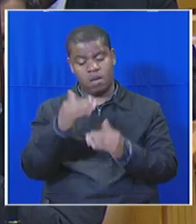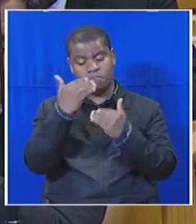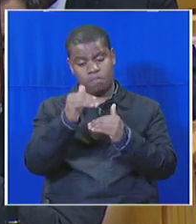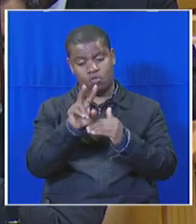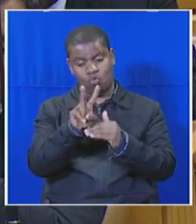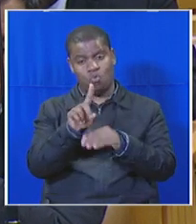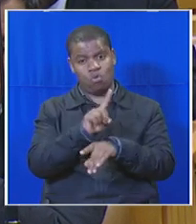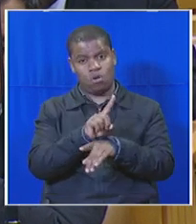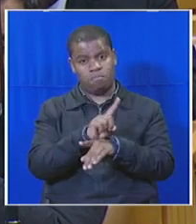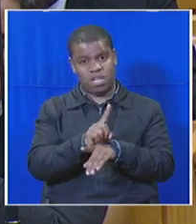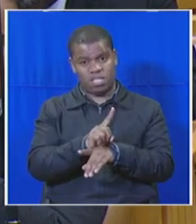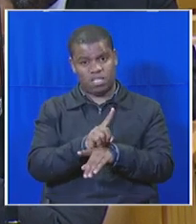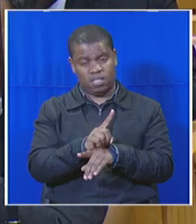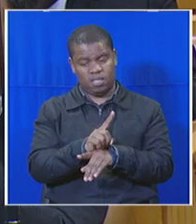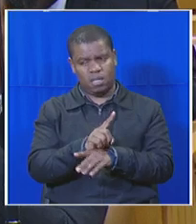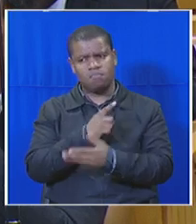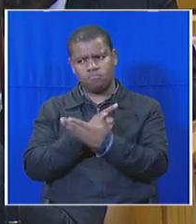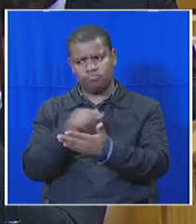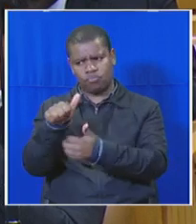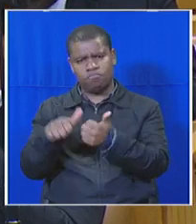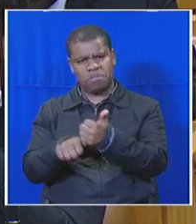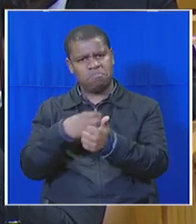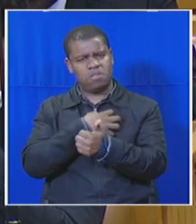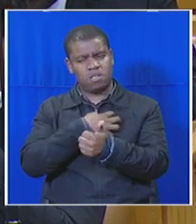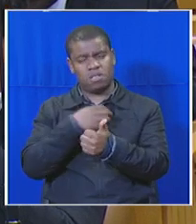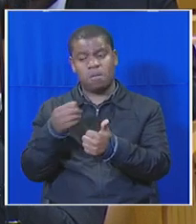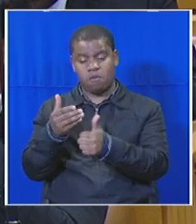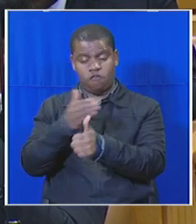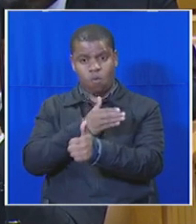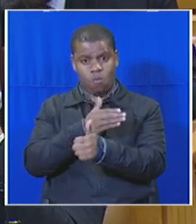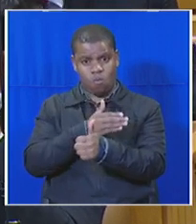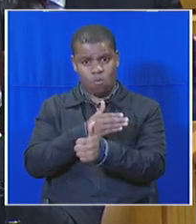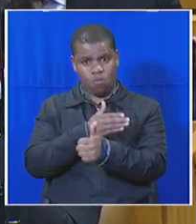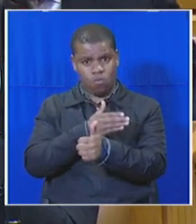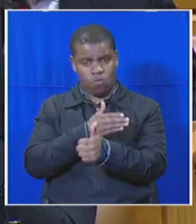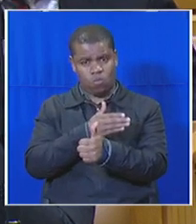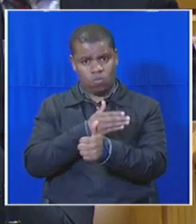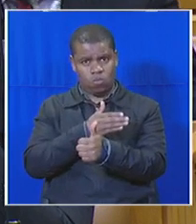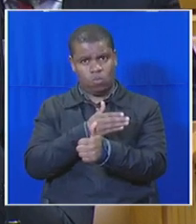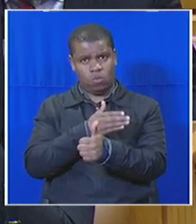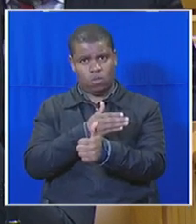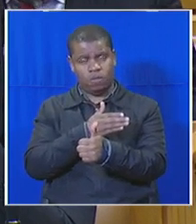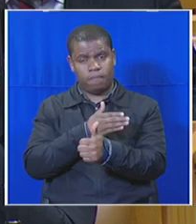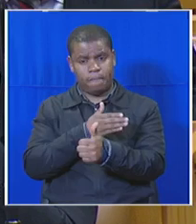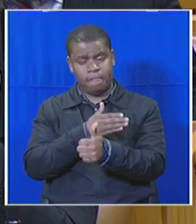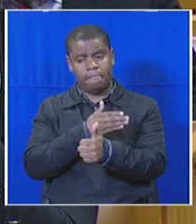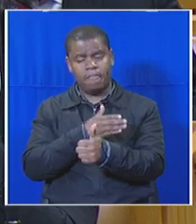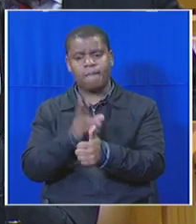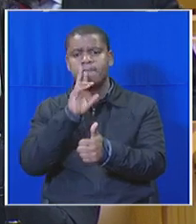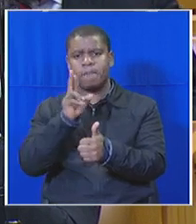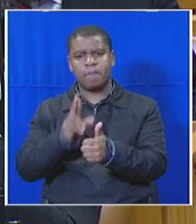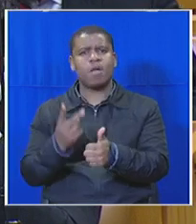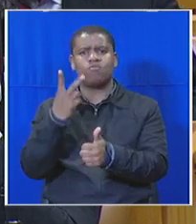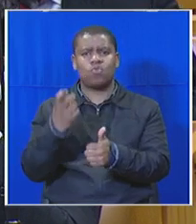minutes. The time the Deputy Minister had previously for the two-member statement that she responded to, and the